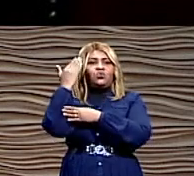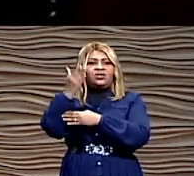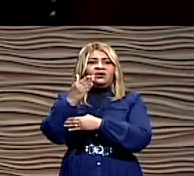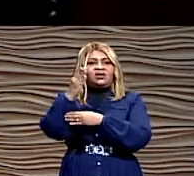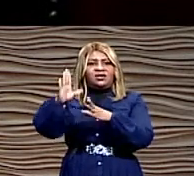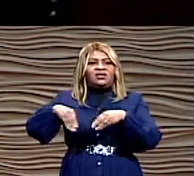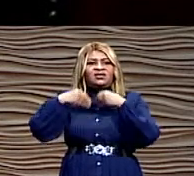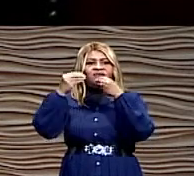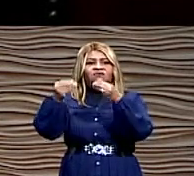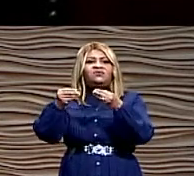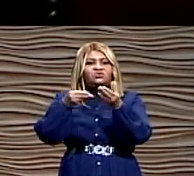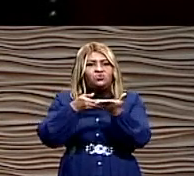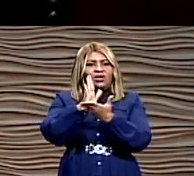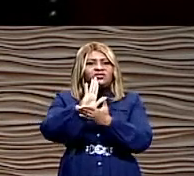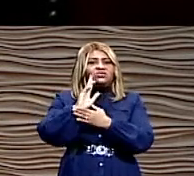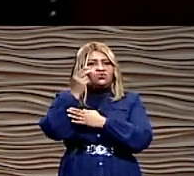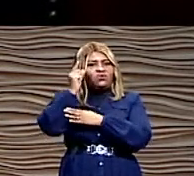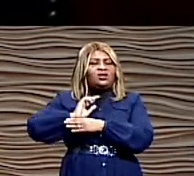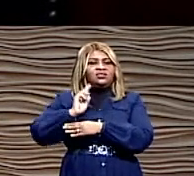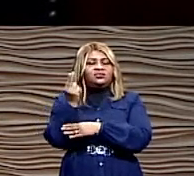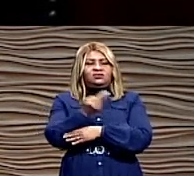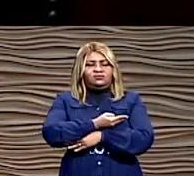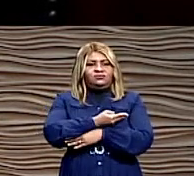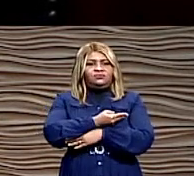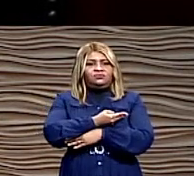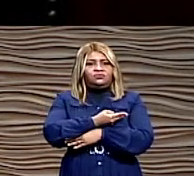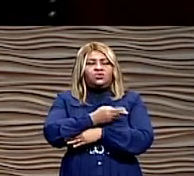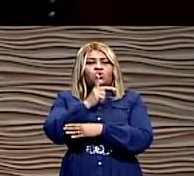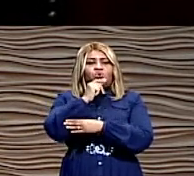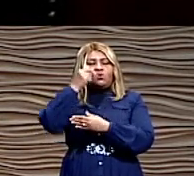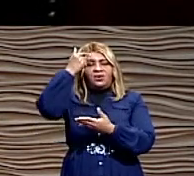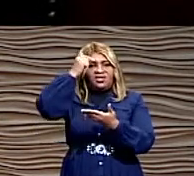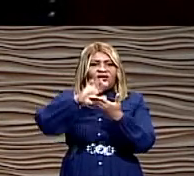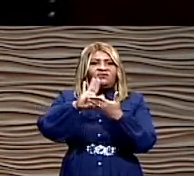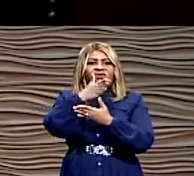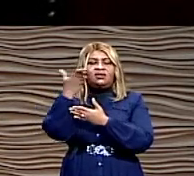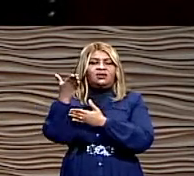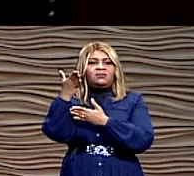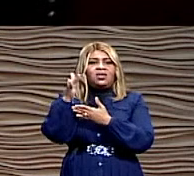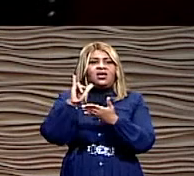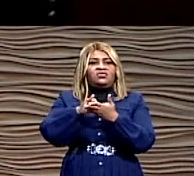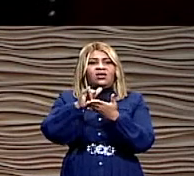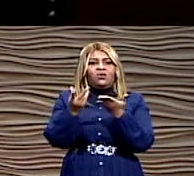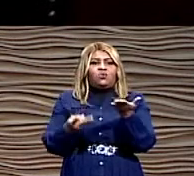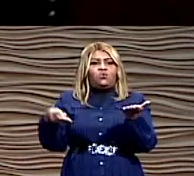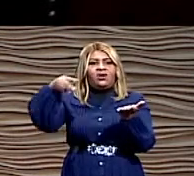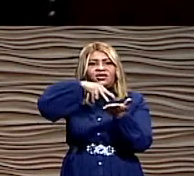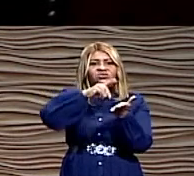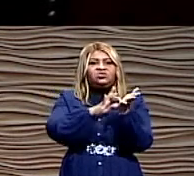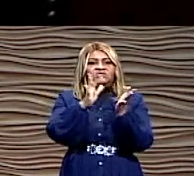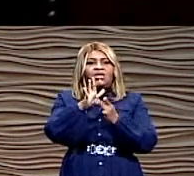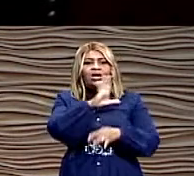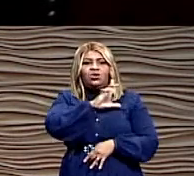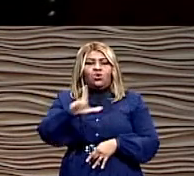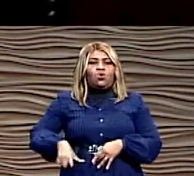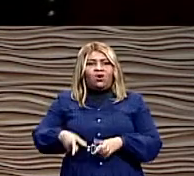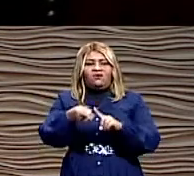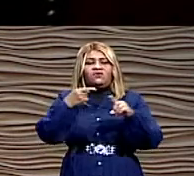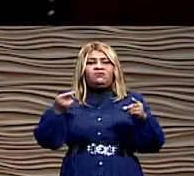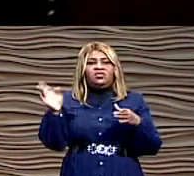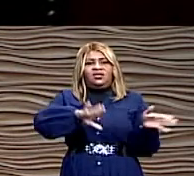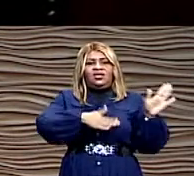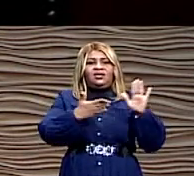credit righteousness for us, who believe in him who raised Jesus our Lord from the